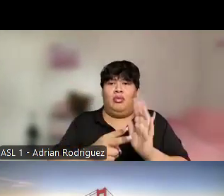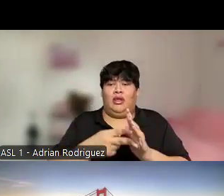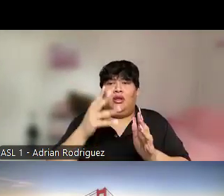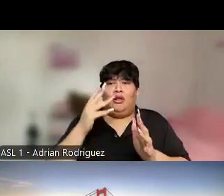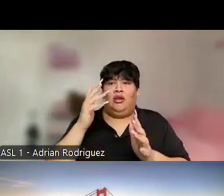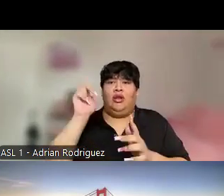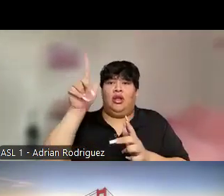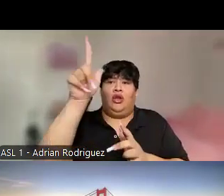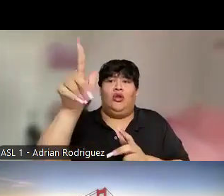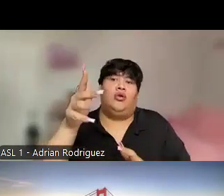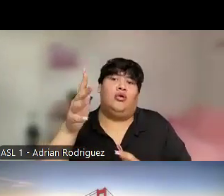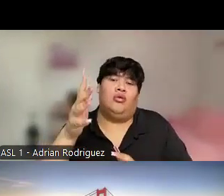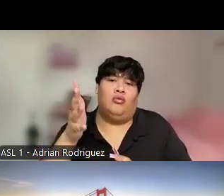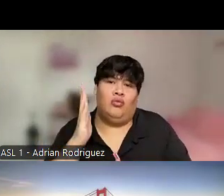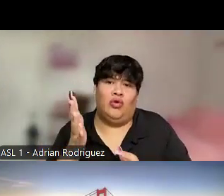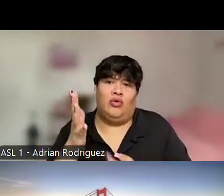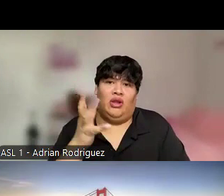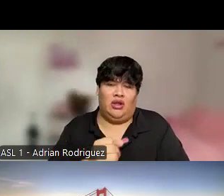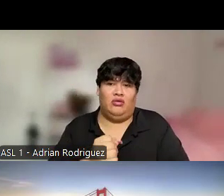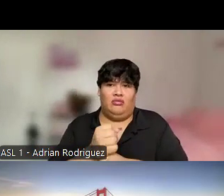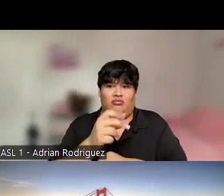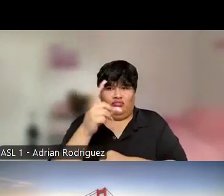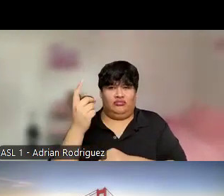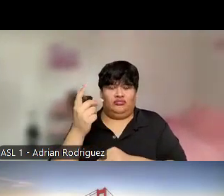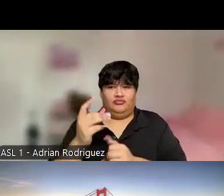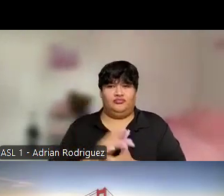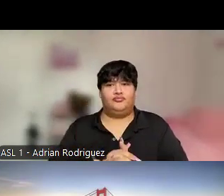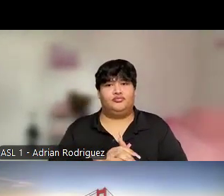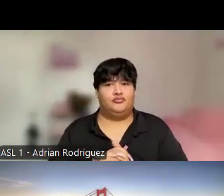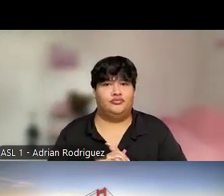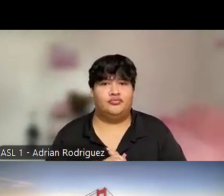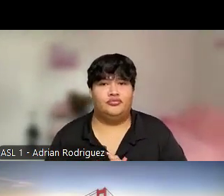relatively flat across these decades. Next slide, please.